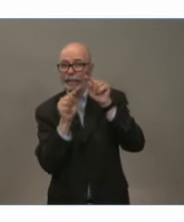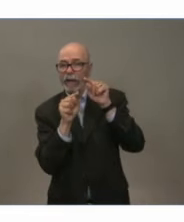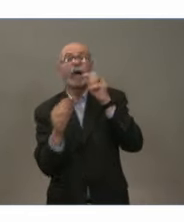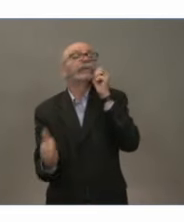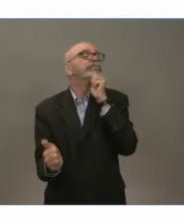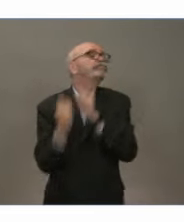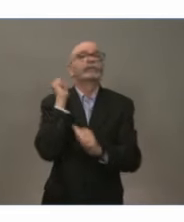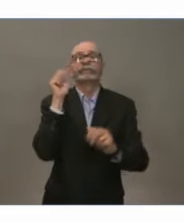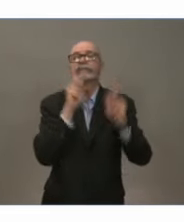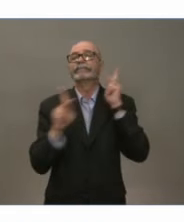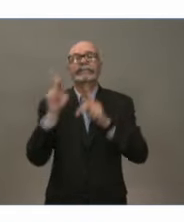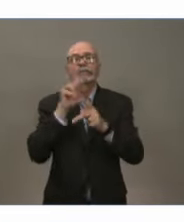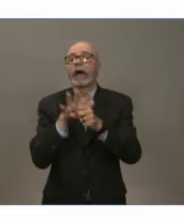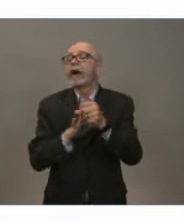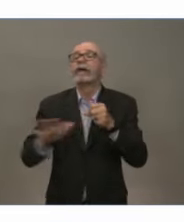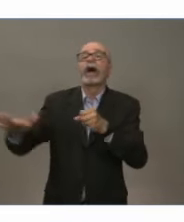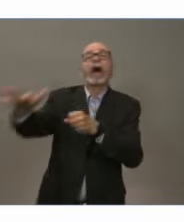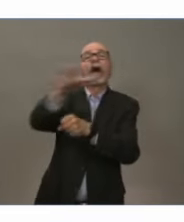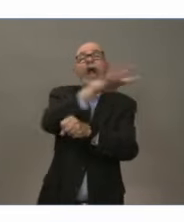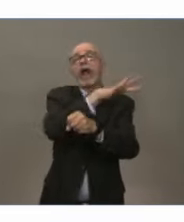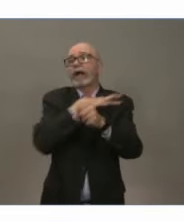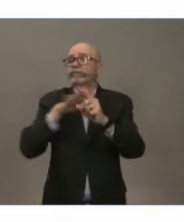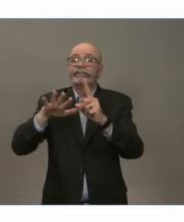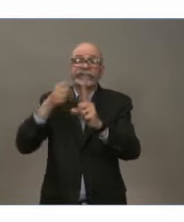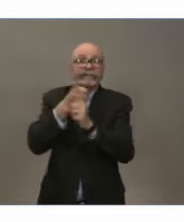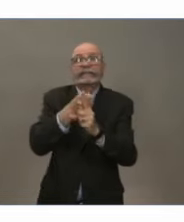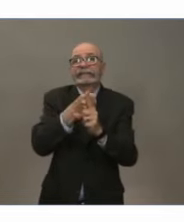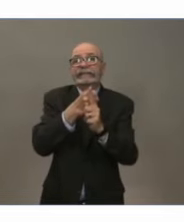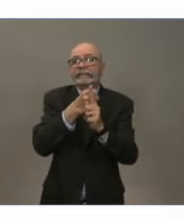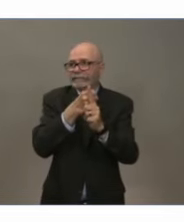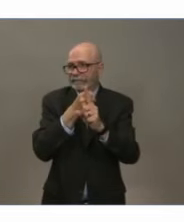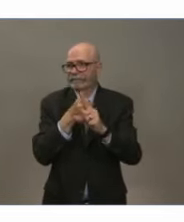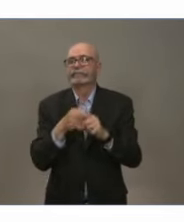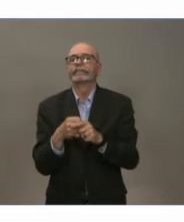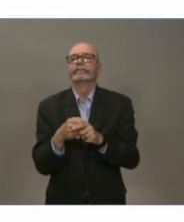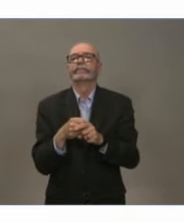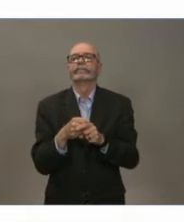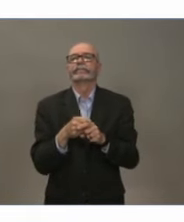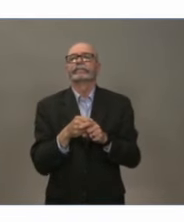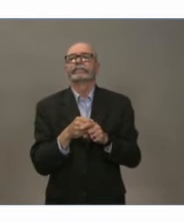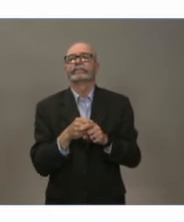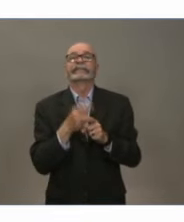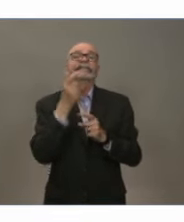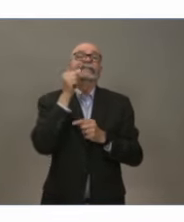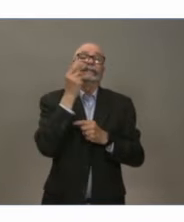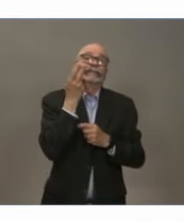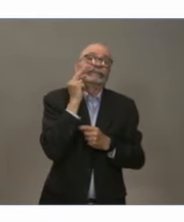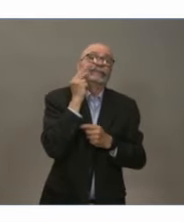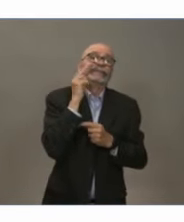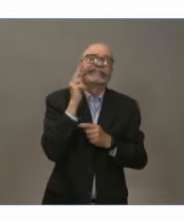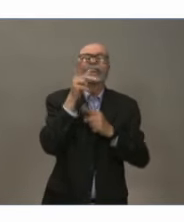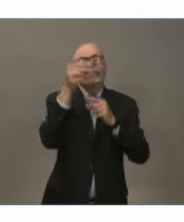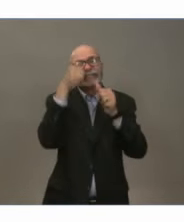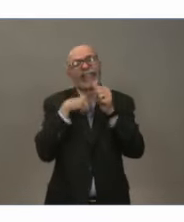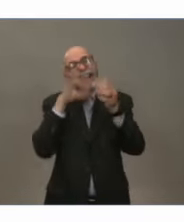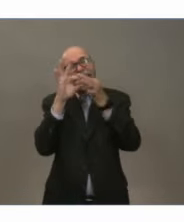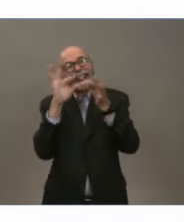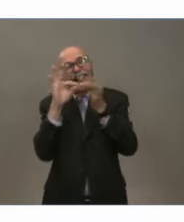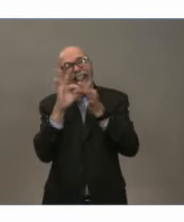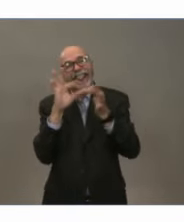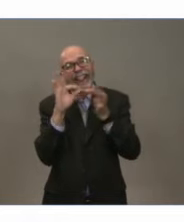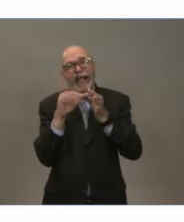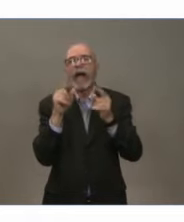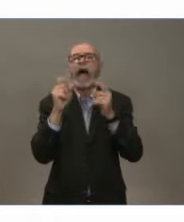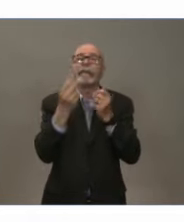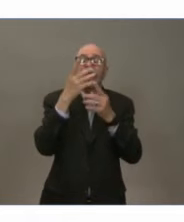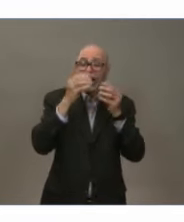there's two things going on that are, as you've heard me talk about in the last few days, which are really driving the epidemiology of COVID-19 infection